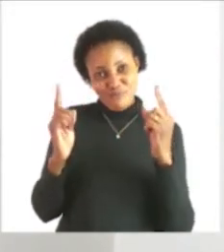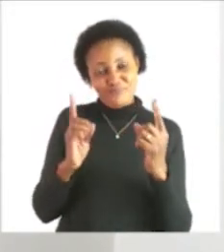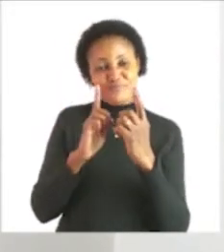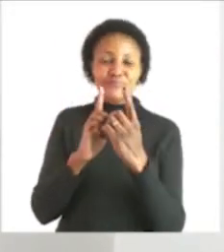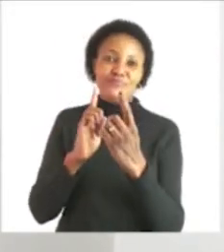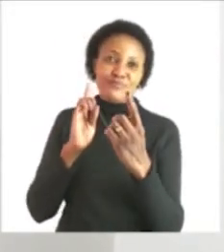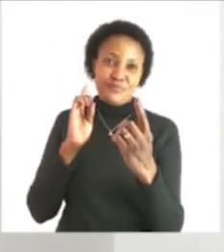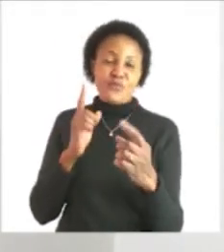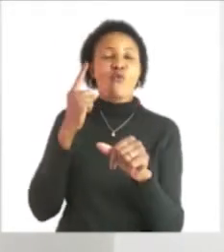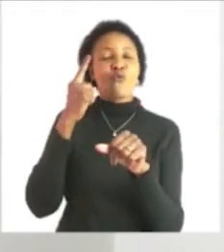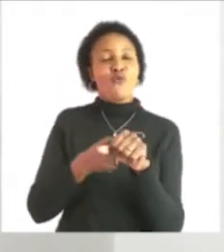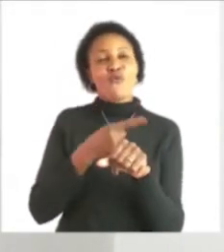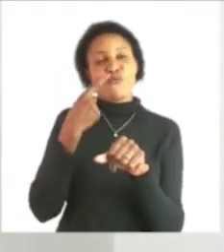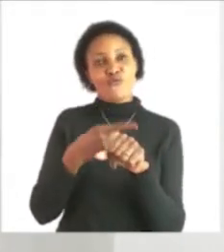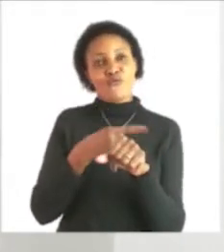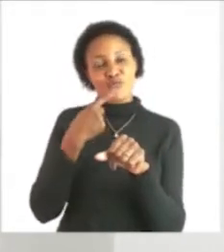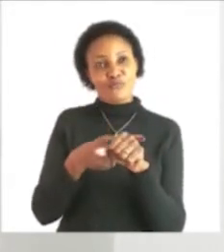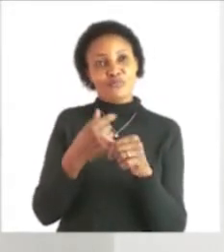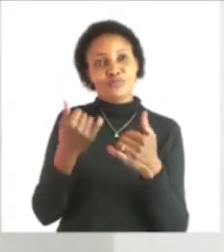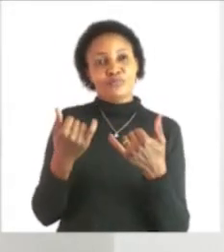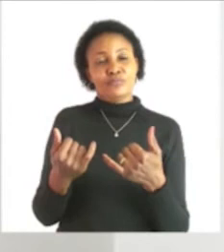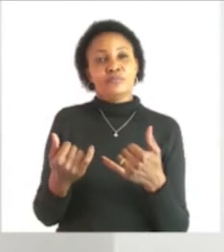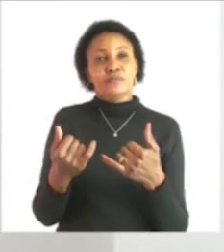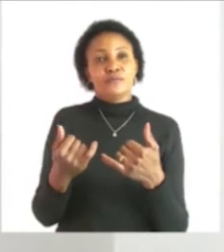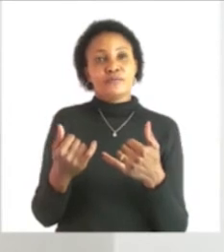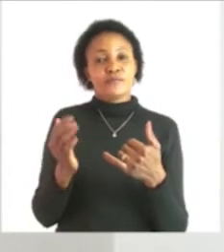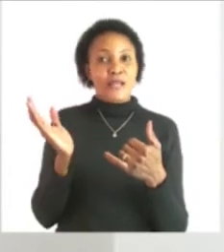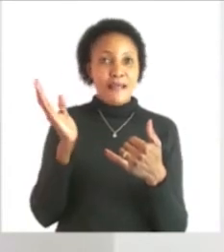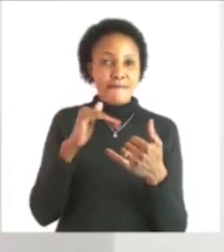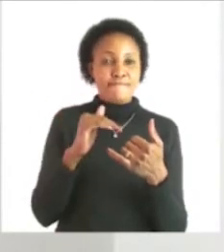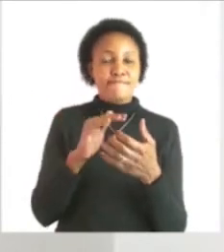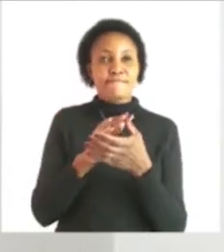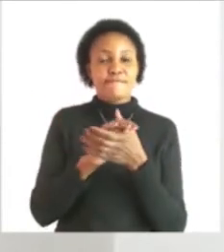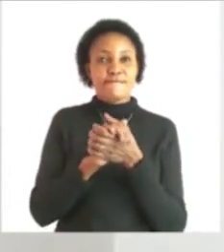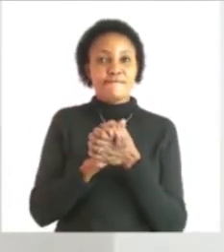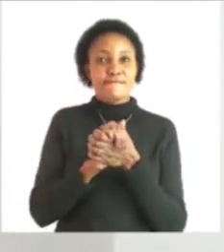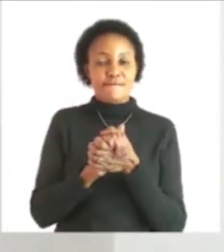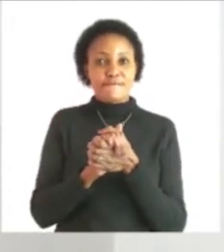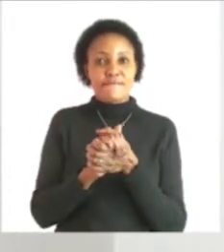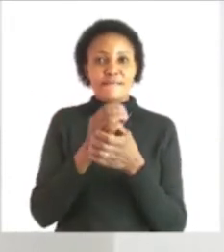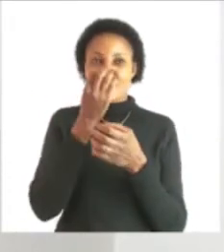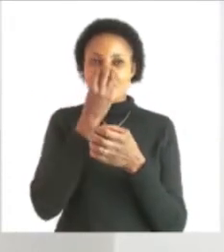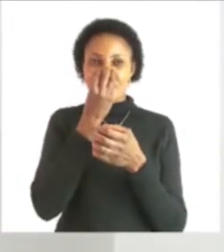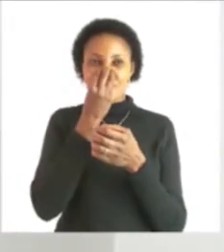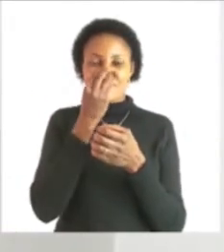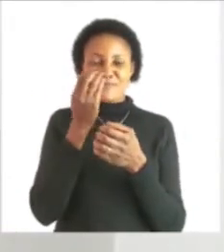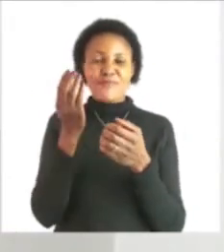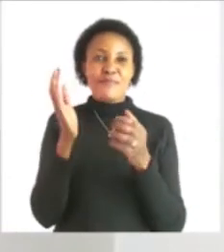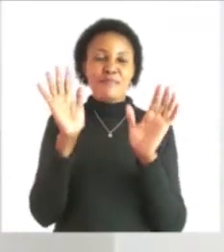distance. Always. Now, let's invite our friend Zashi to come and